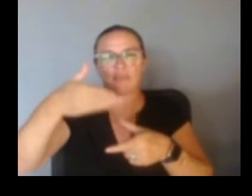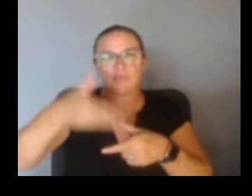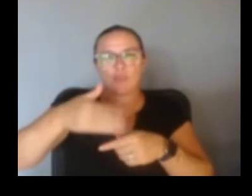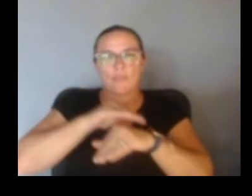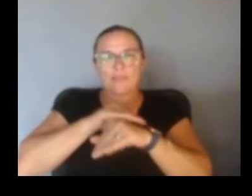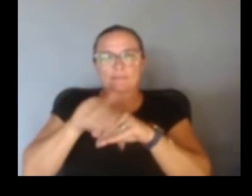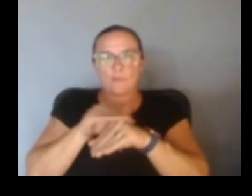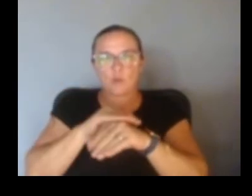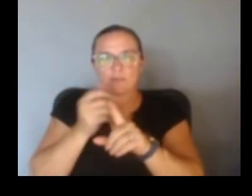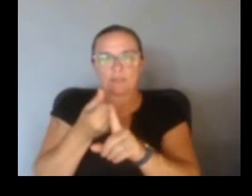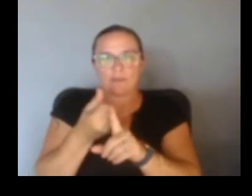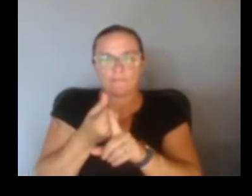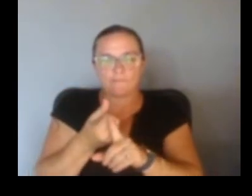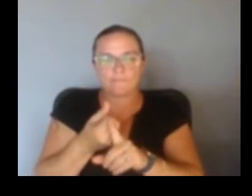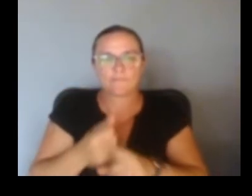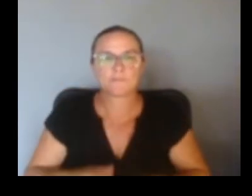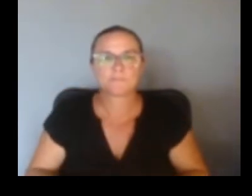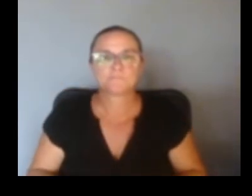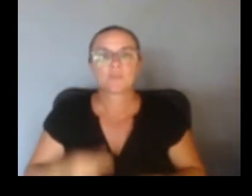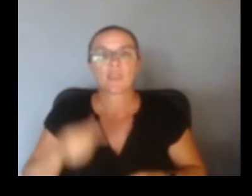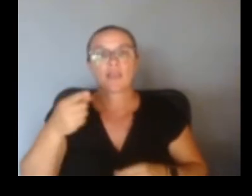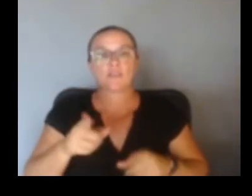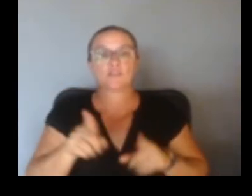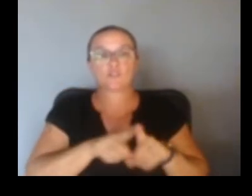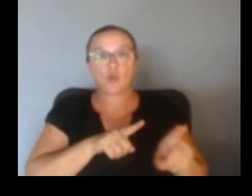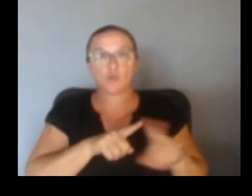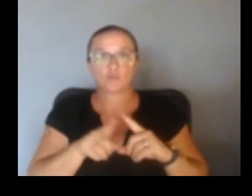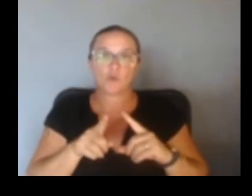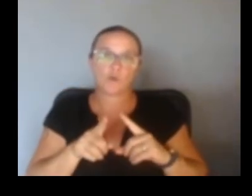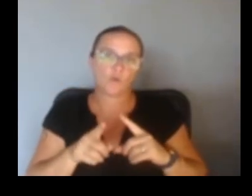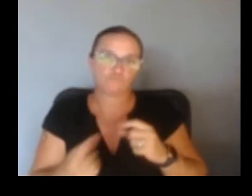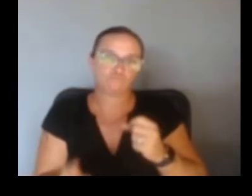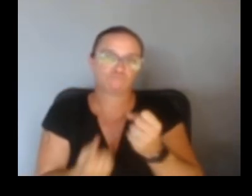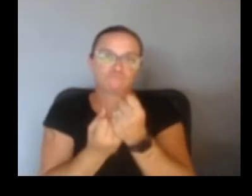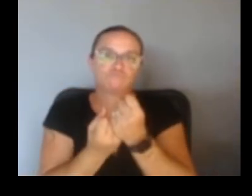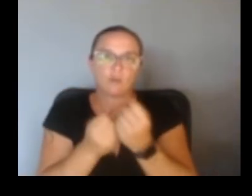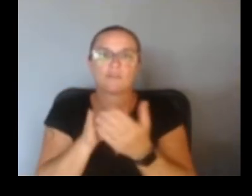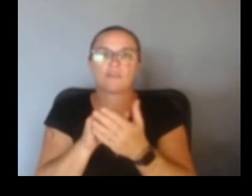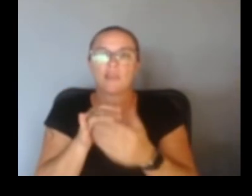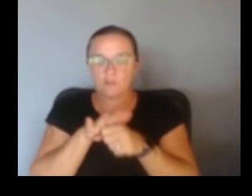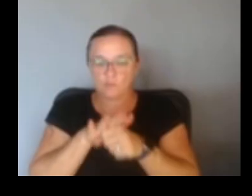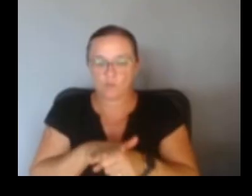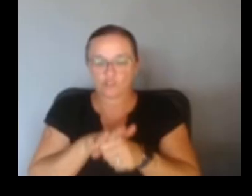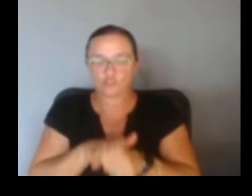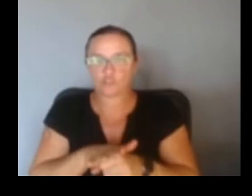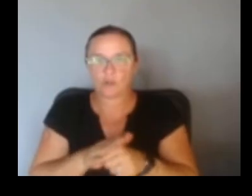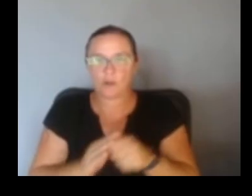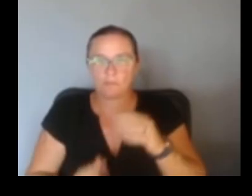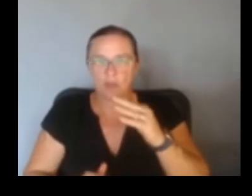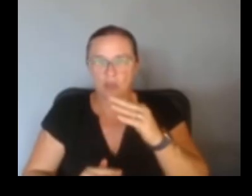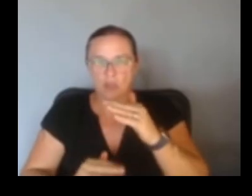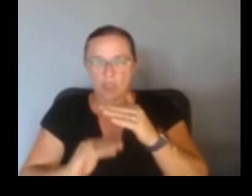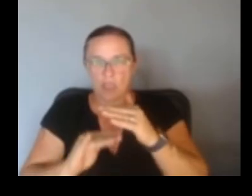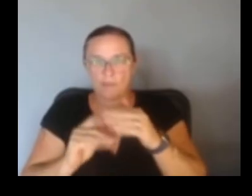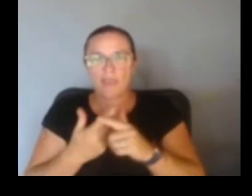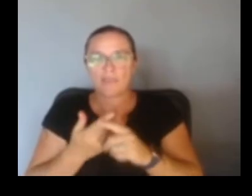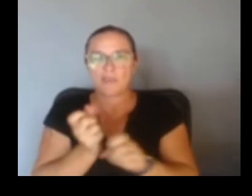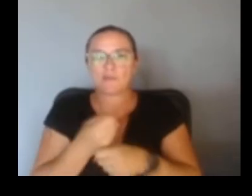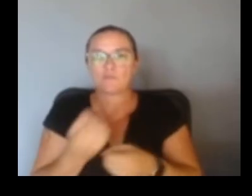in this zoomed in view, this also corroborates this building pressure to summit that likely is increasing pressure on a